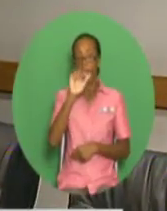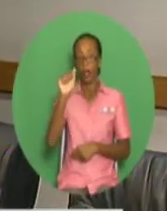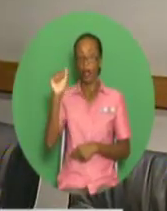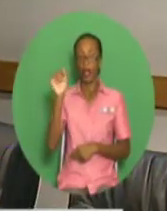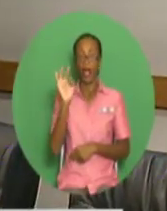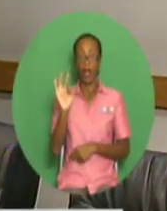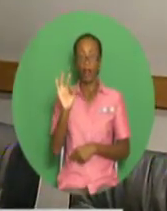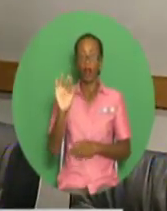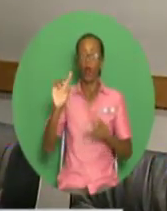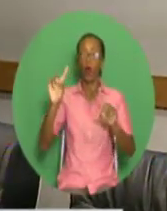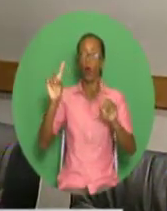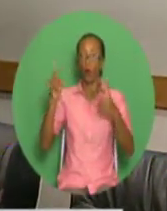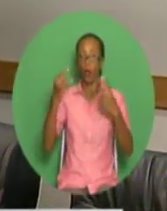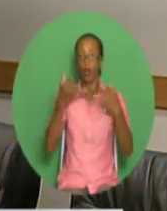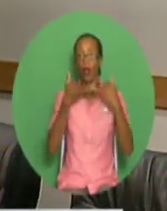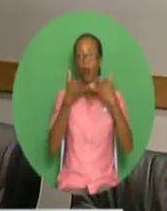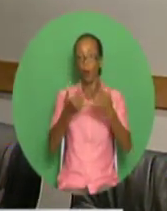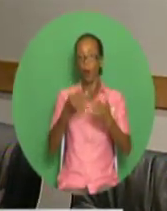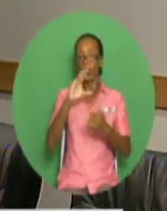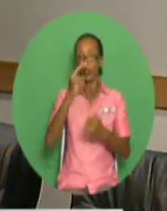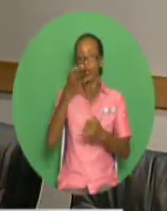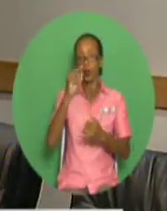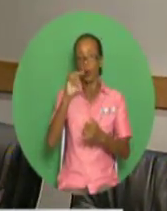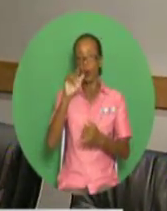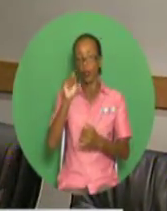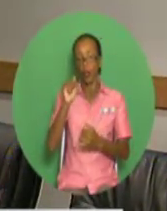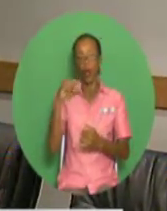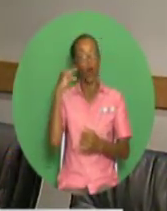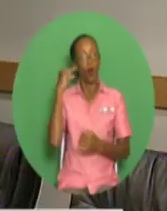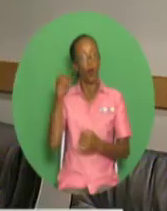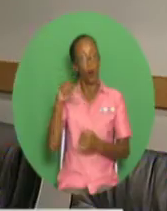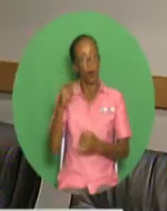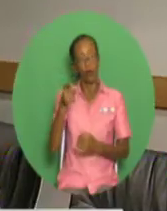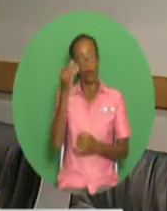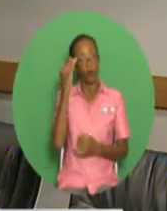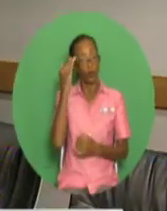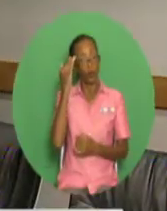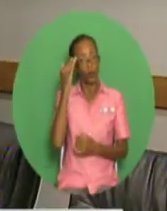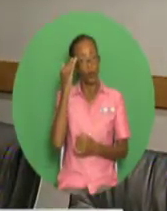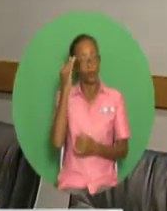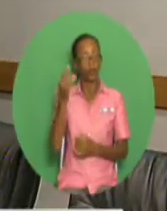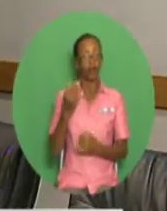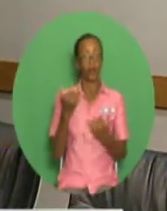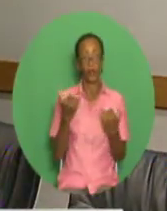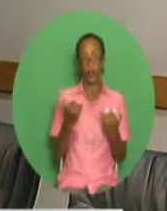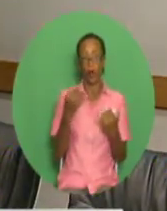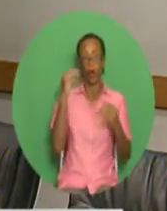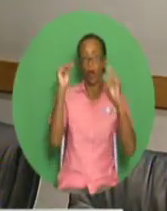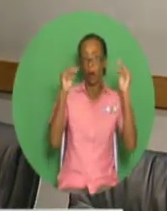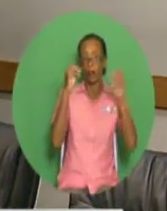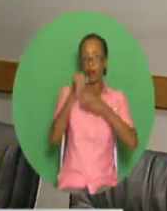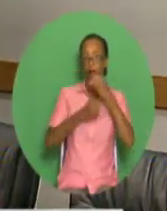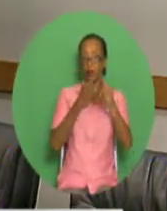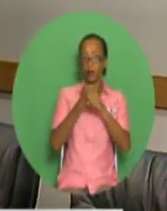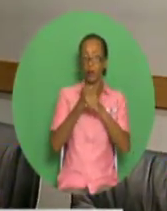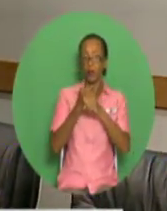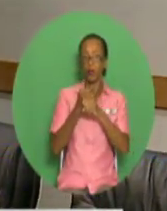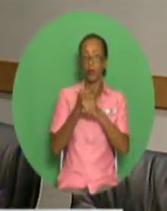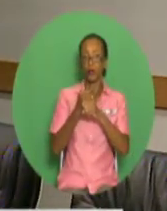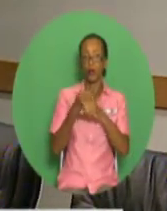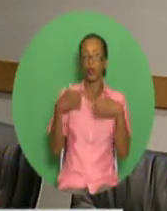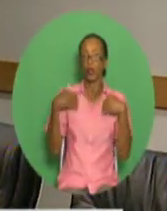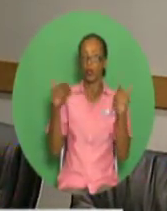also given the National Award Shakonyo Gold. This year, as you know, part of my and the Ministry of Sport and Youth Affairs job is not only